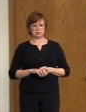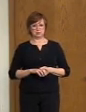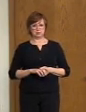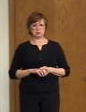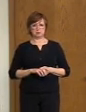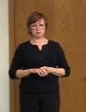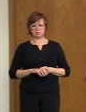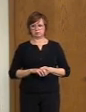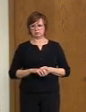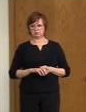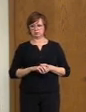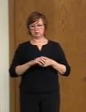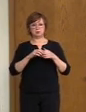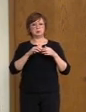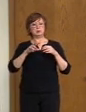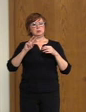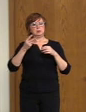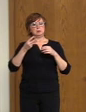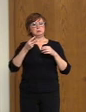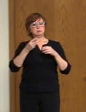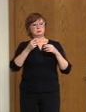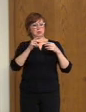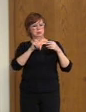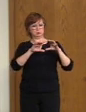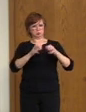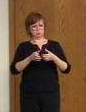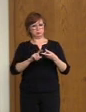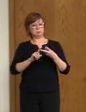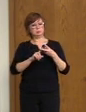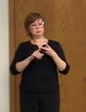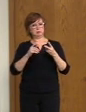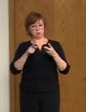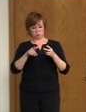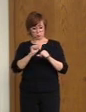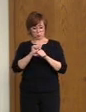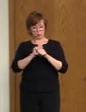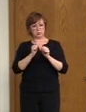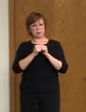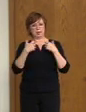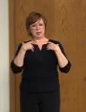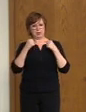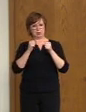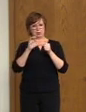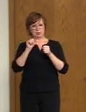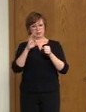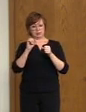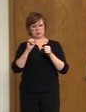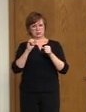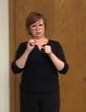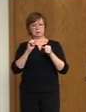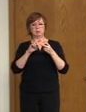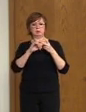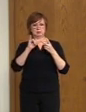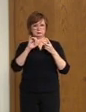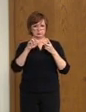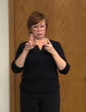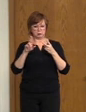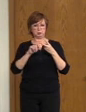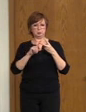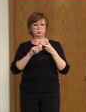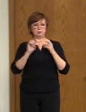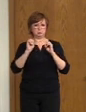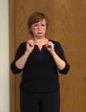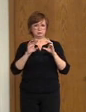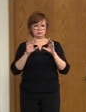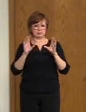1. Priority 2 will be healthcare workers, continuation of vaccinating health emergency department, intensive care units,